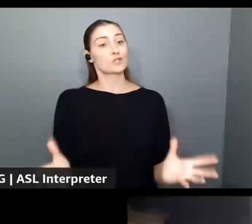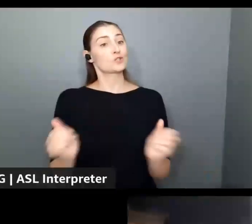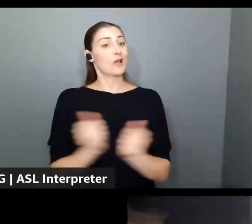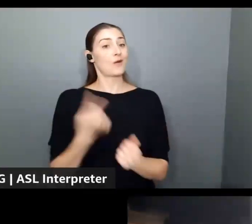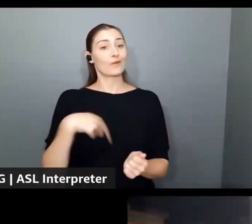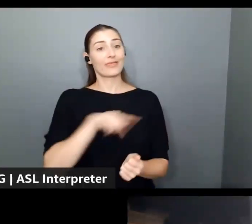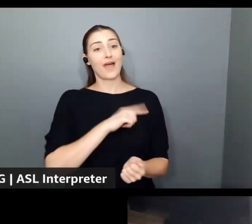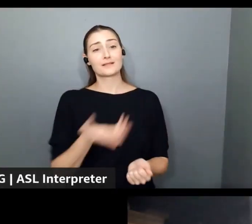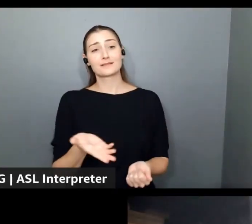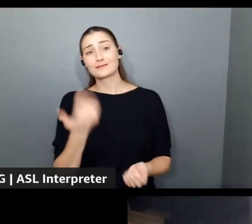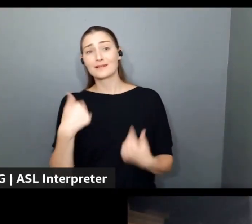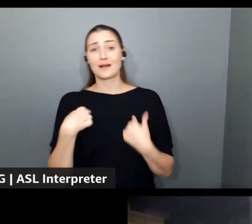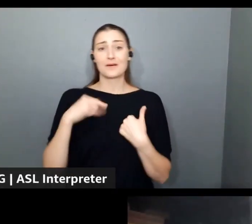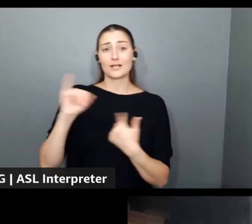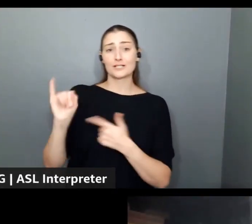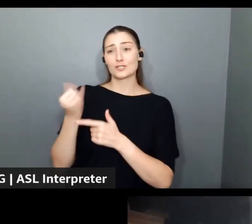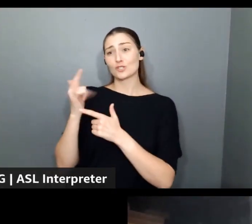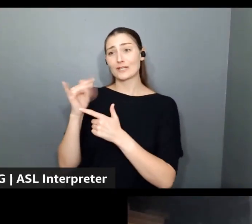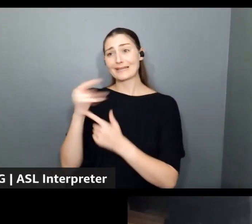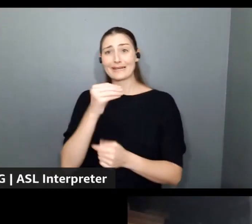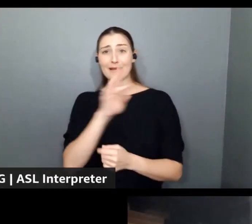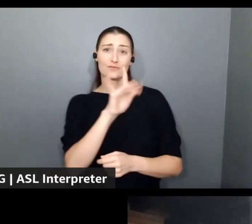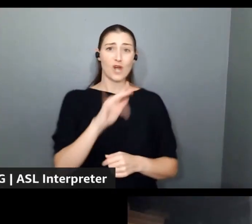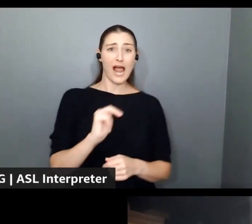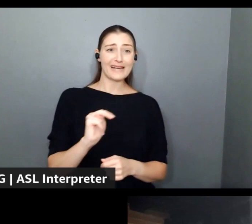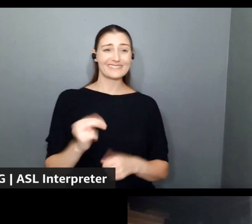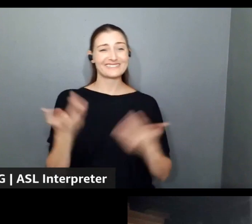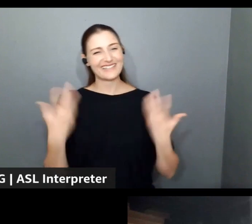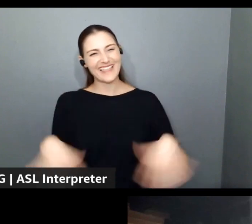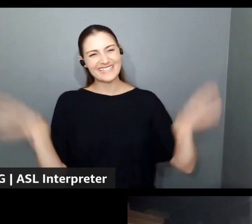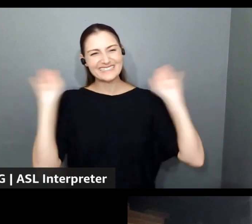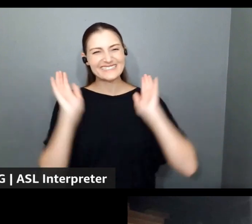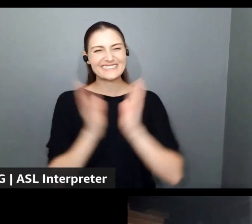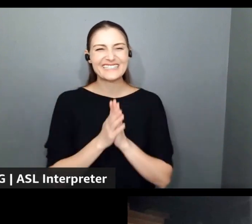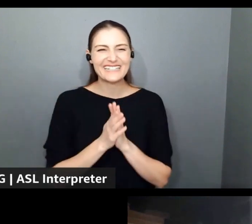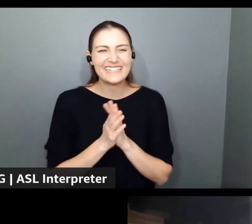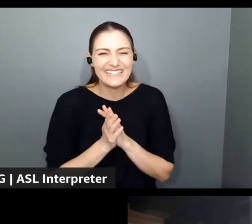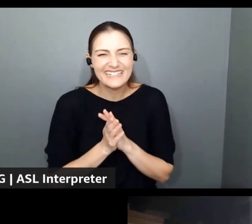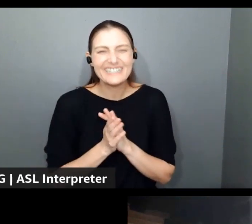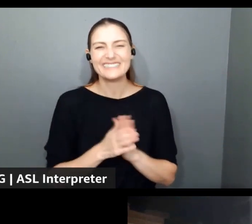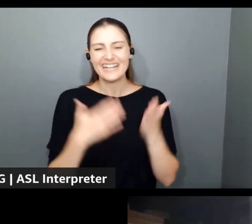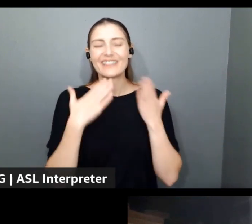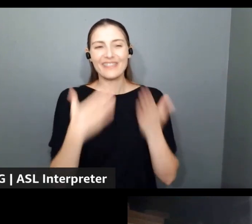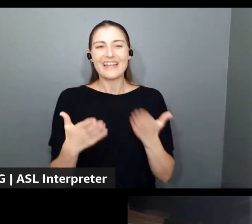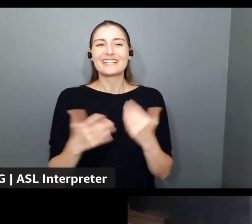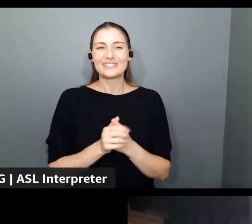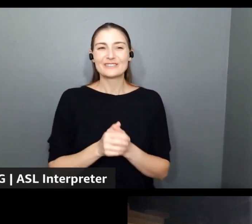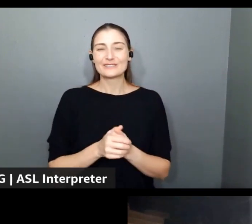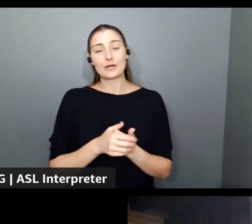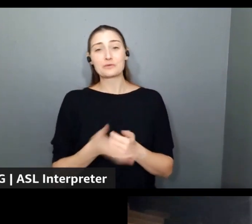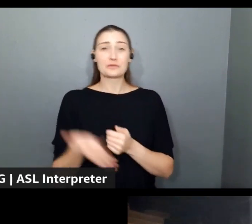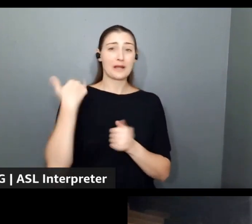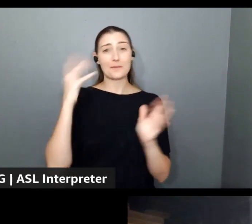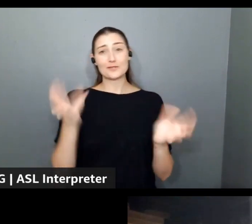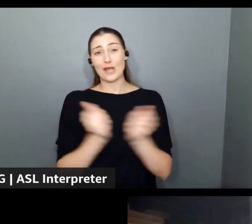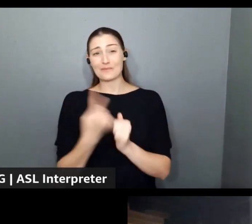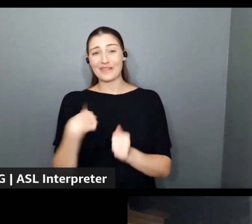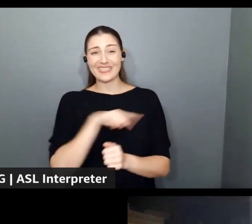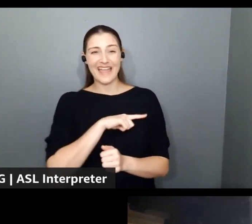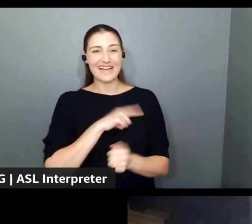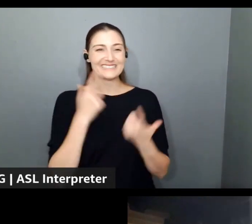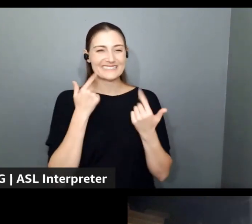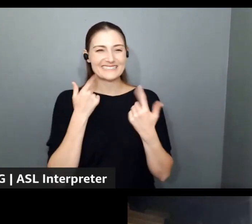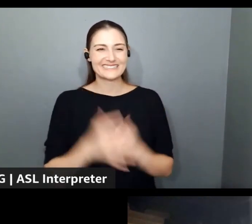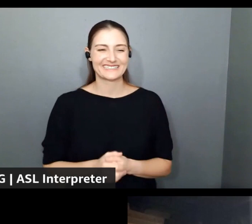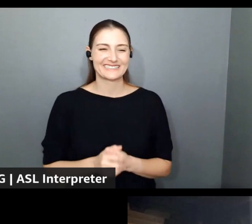and Brian, or see us. Hey, if you just want to talk to us, I love it. So true. And I know